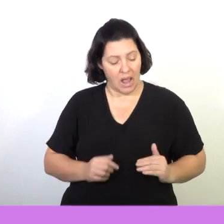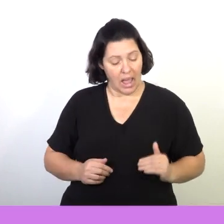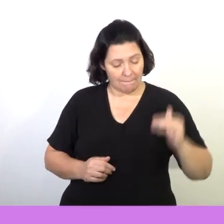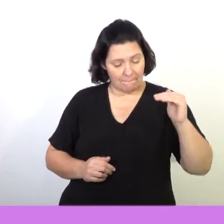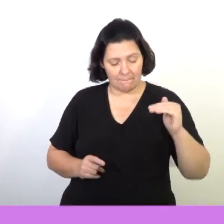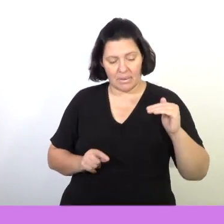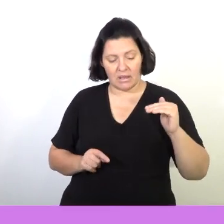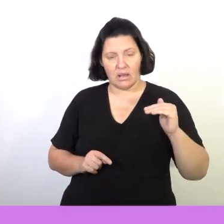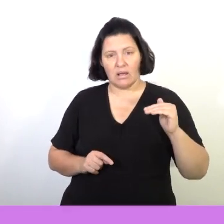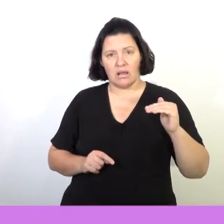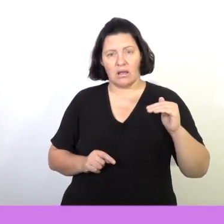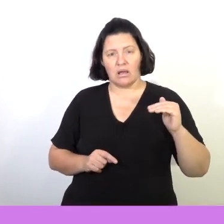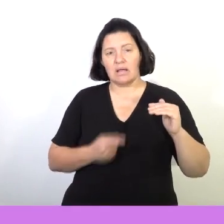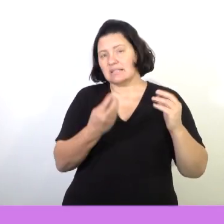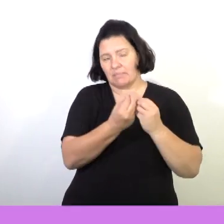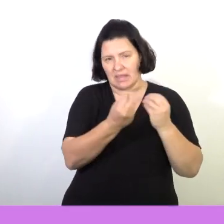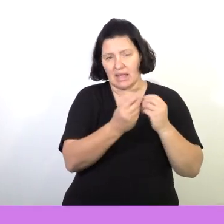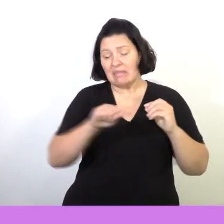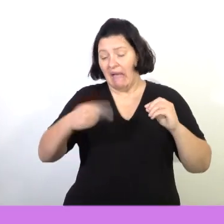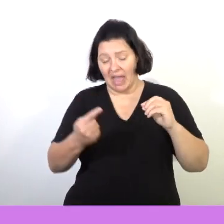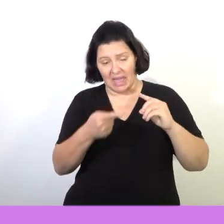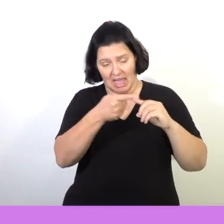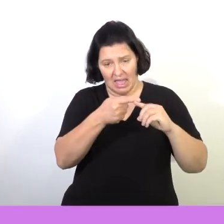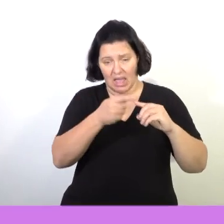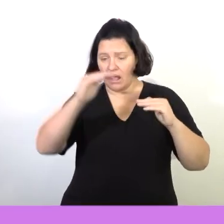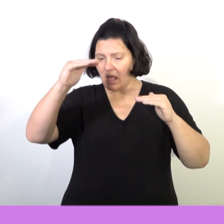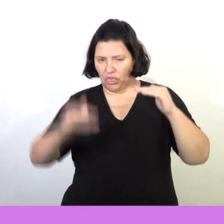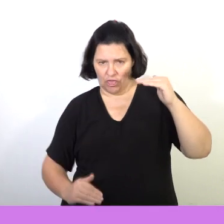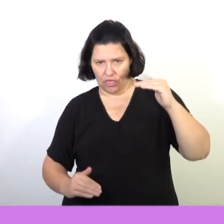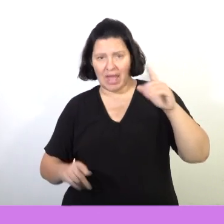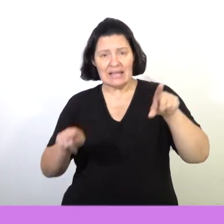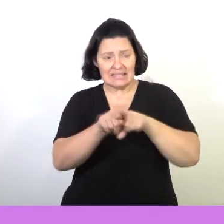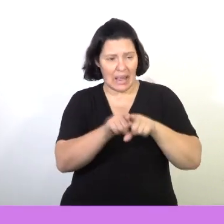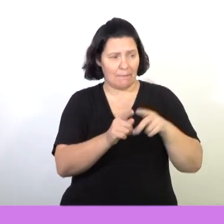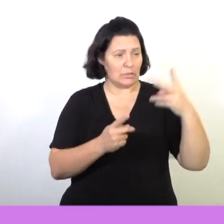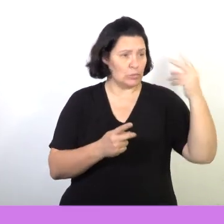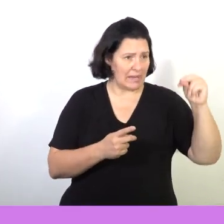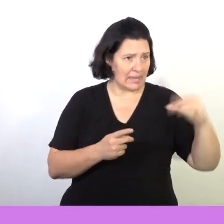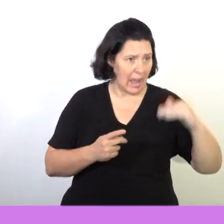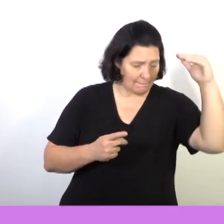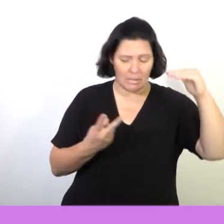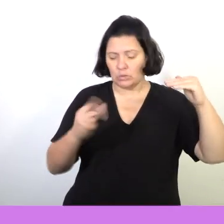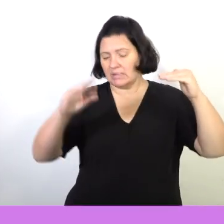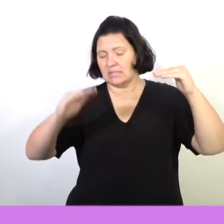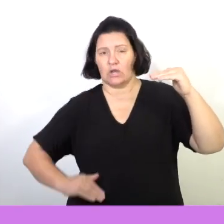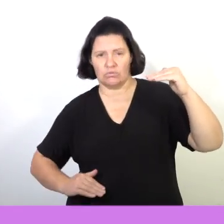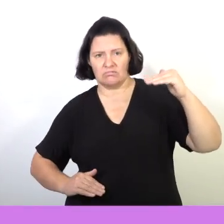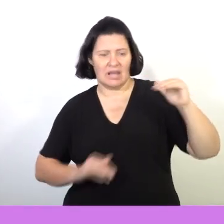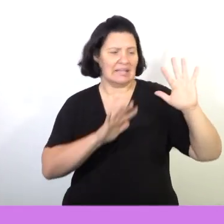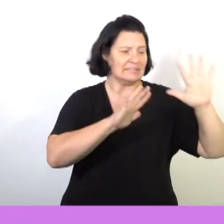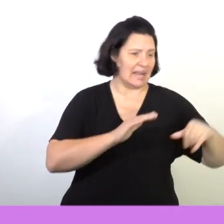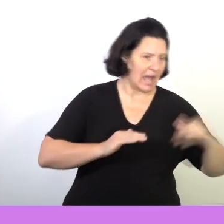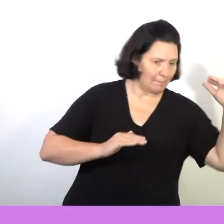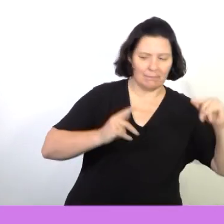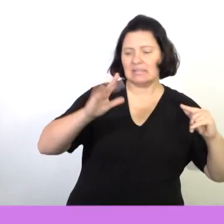variable increases by a factor, while the other variable decreases by that same factor. There will always be